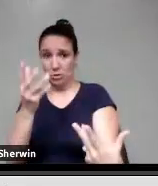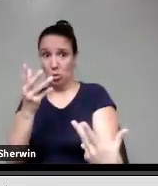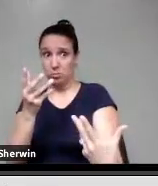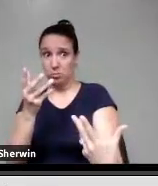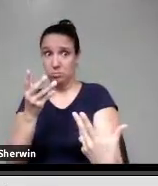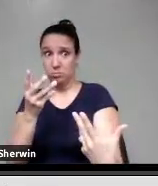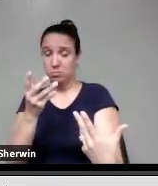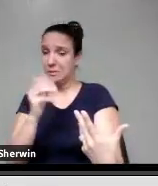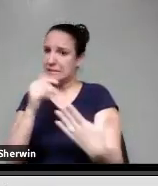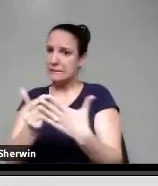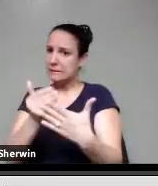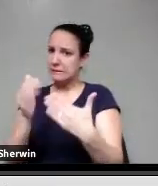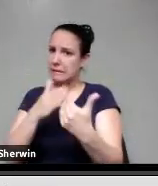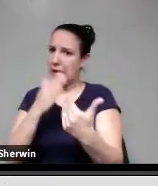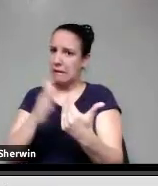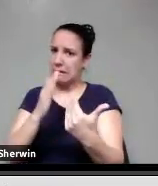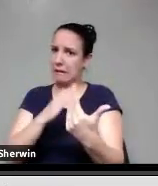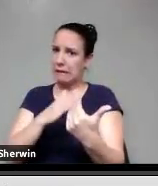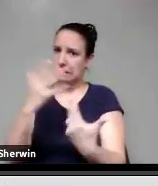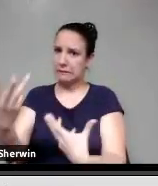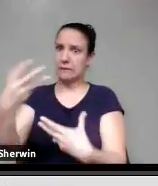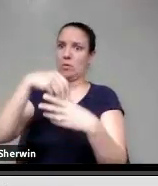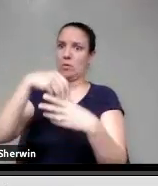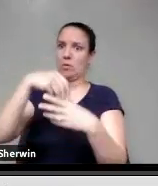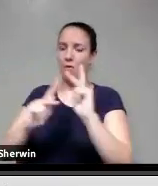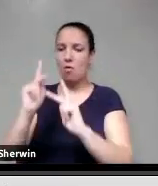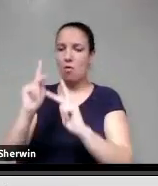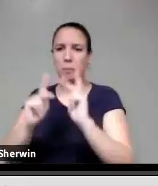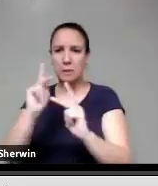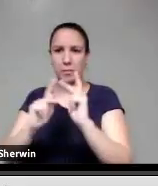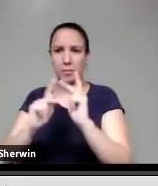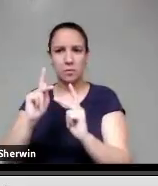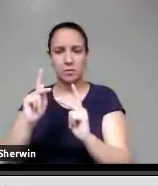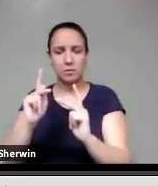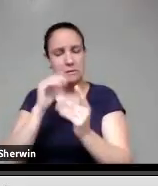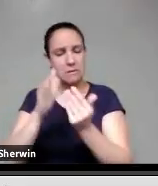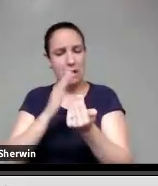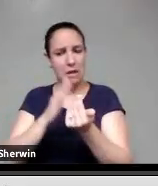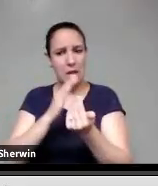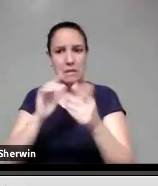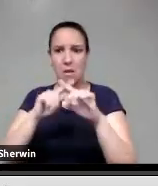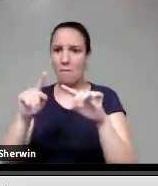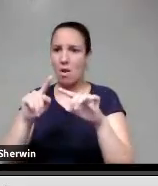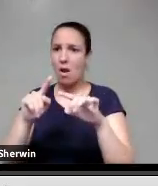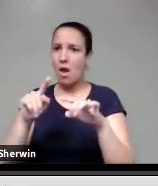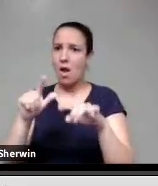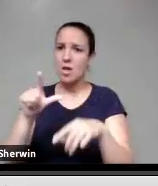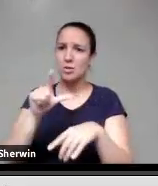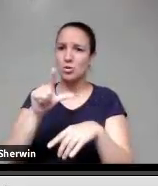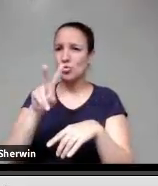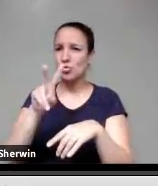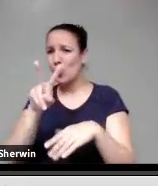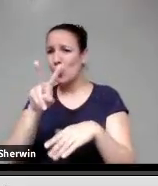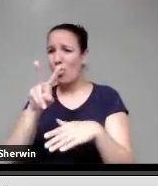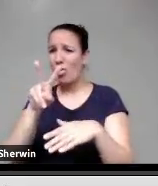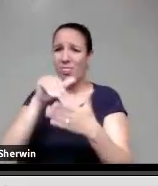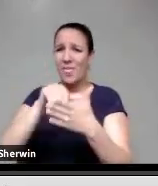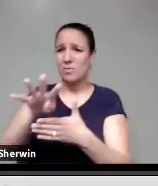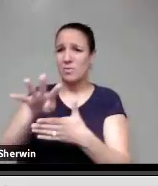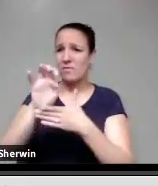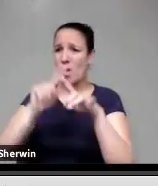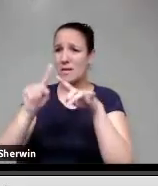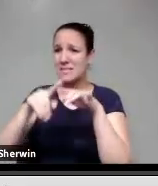not easy to involve people in what's going to happen at your library. They ended up with over 2,400 ideas